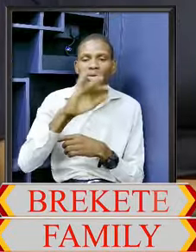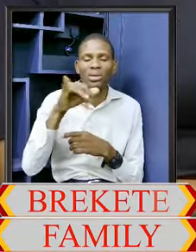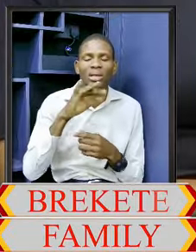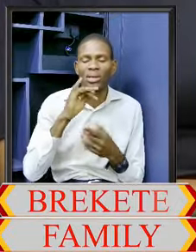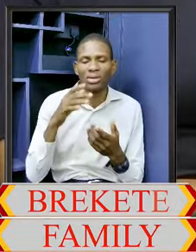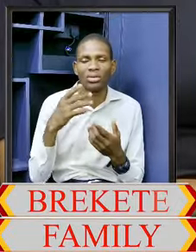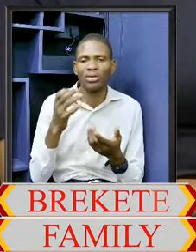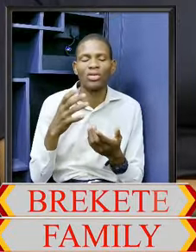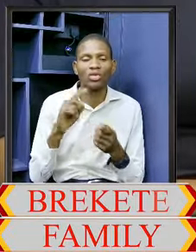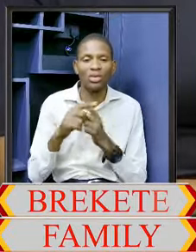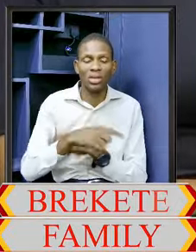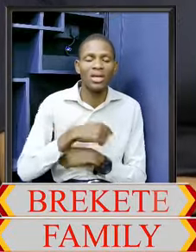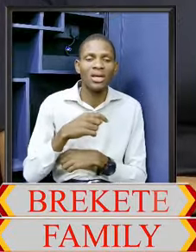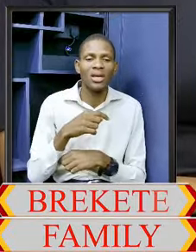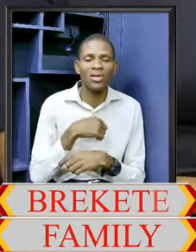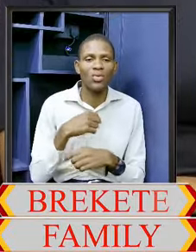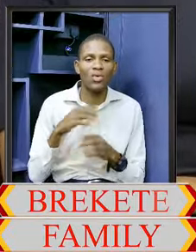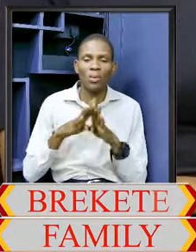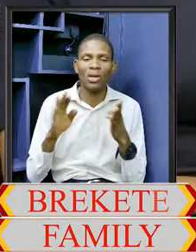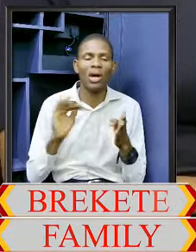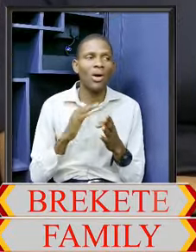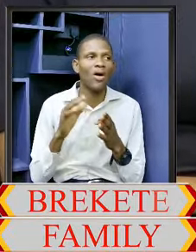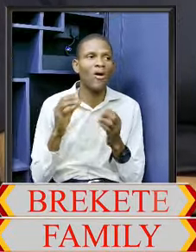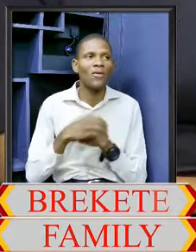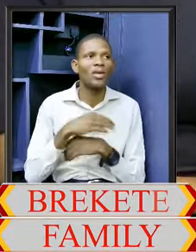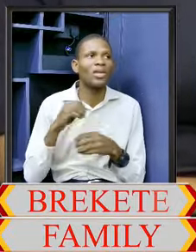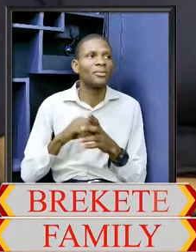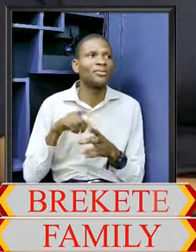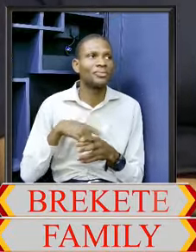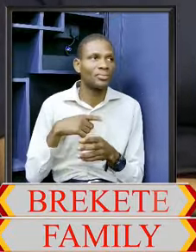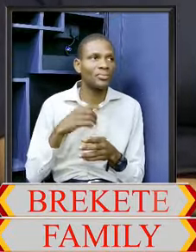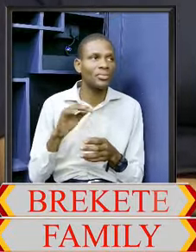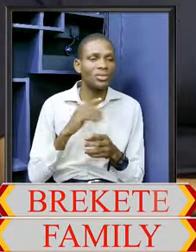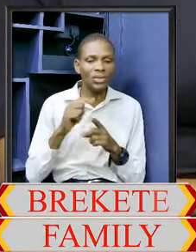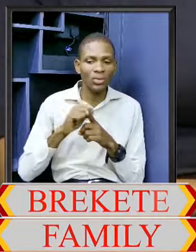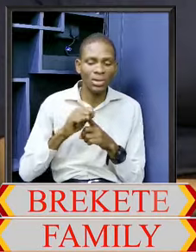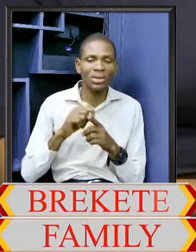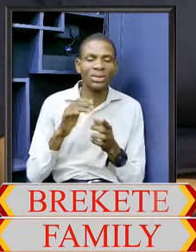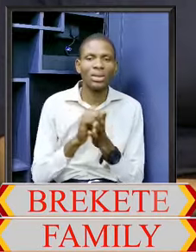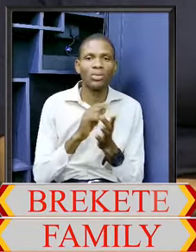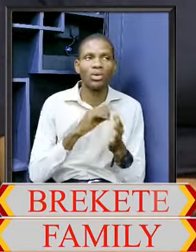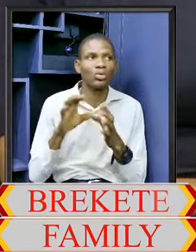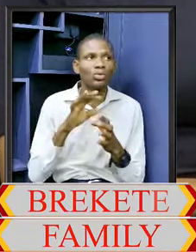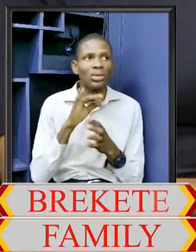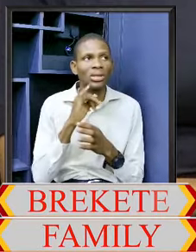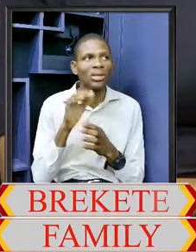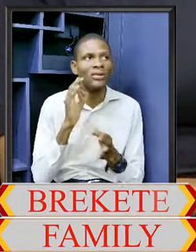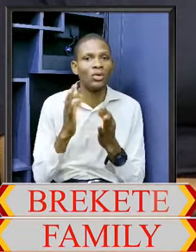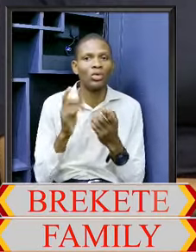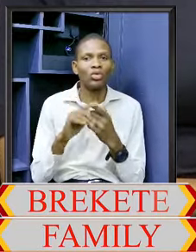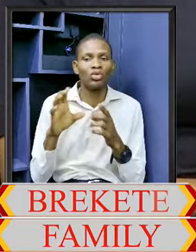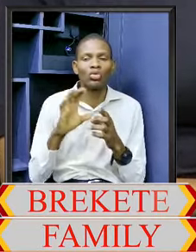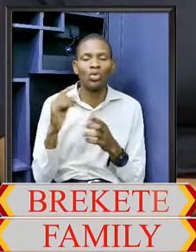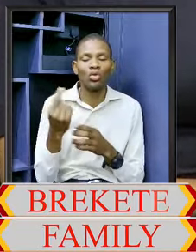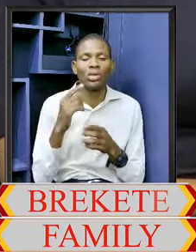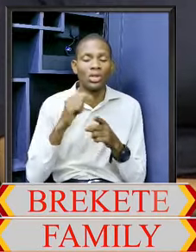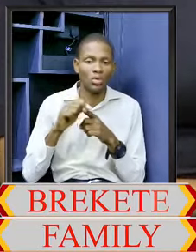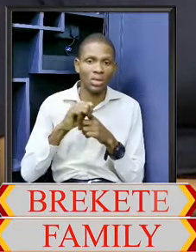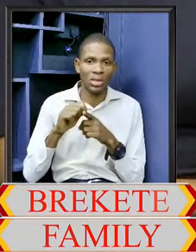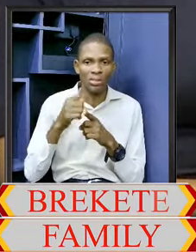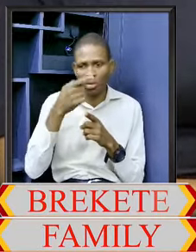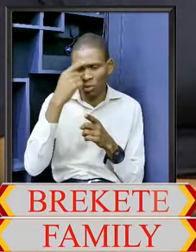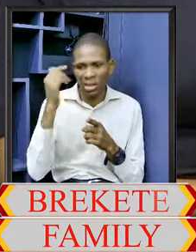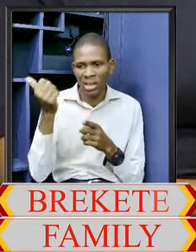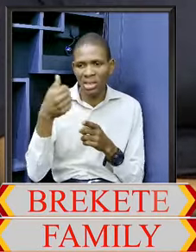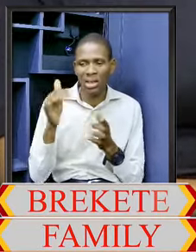our Lagos office, so it go dey easier for una too. So our training, what would they do too? Now, if you want to do only training before,